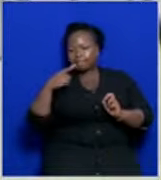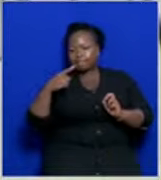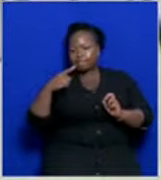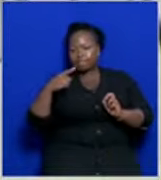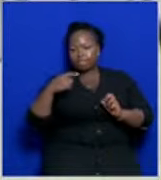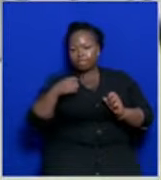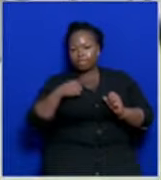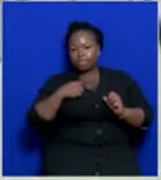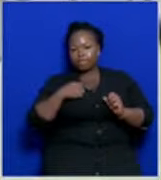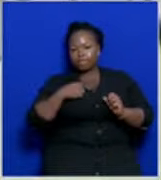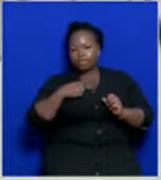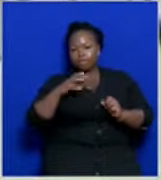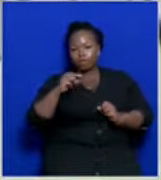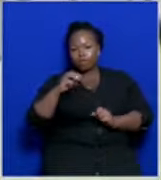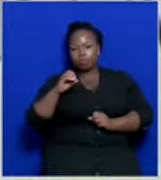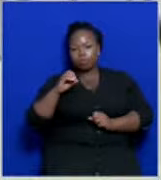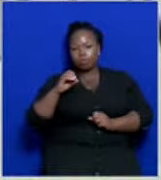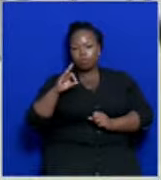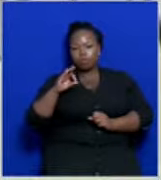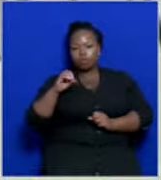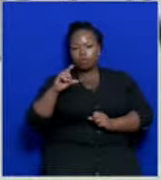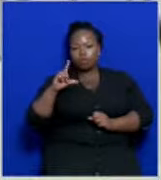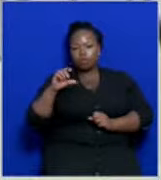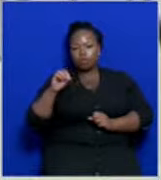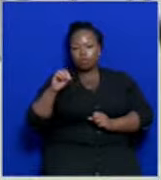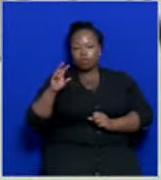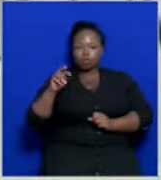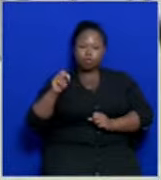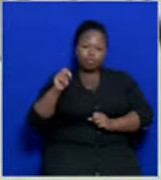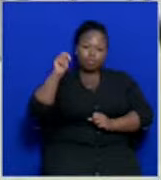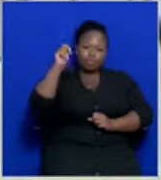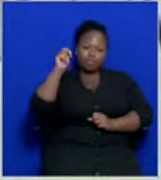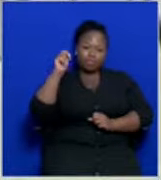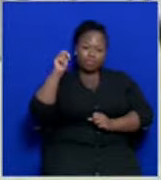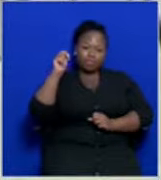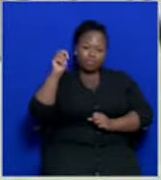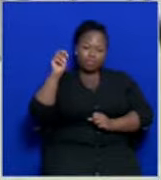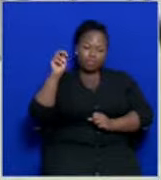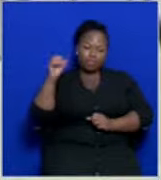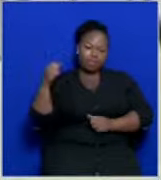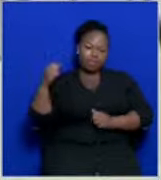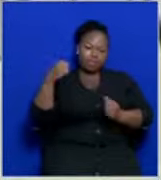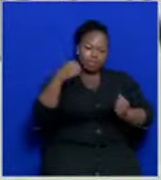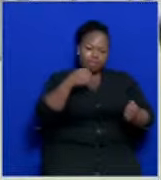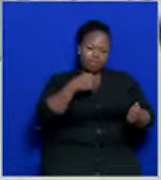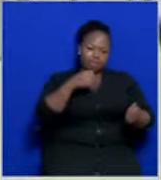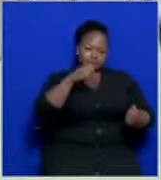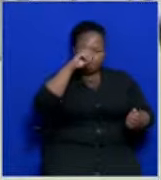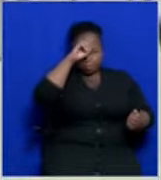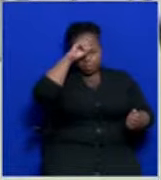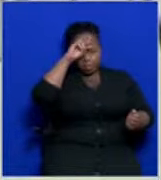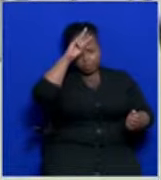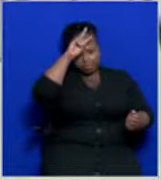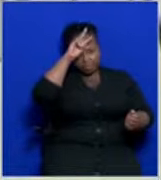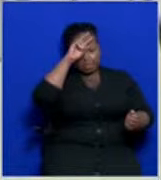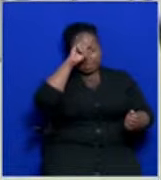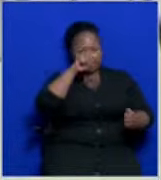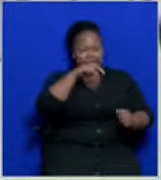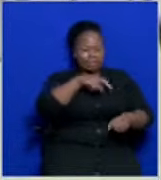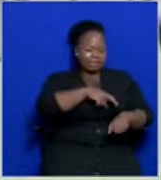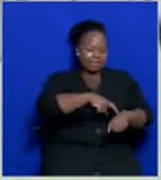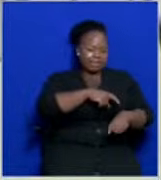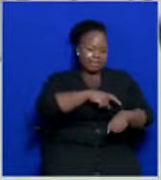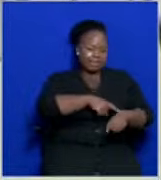Mufulo North, and then it say the time Boxburg, and it say the time kilos